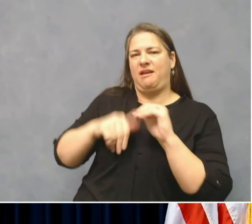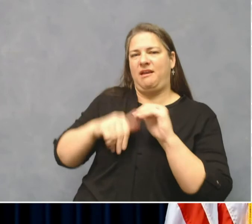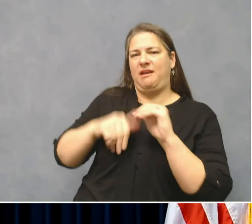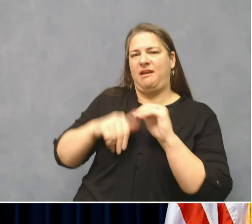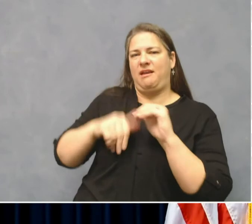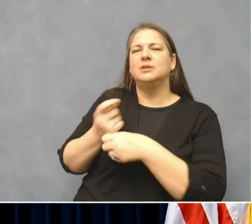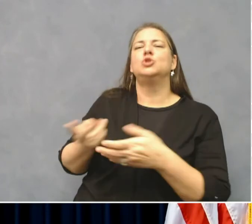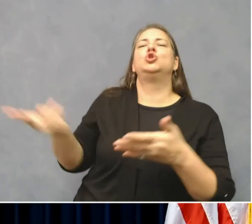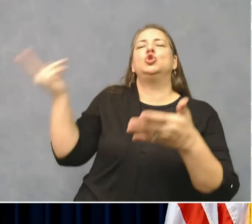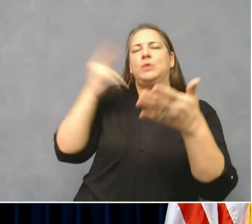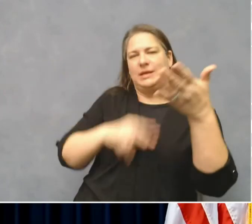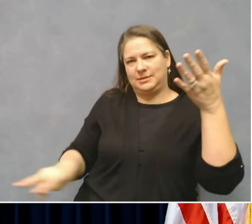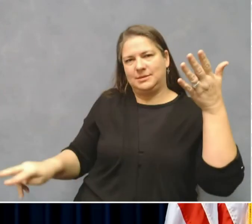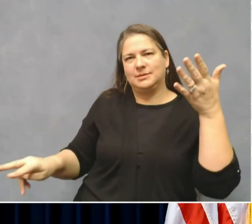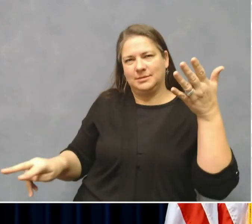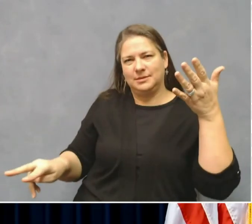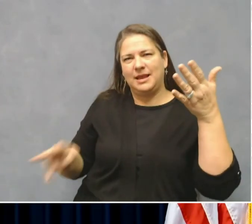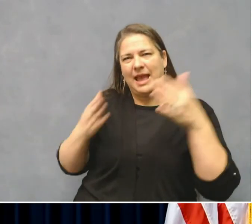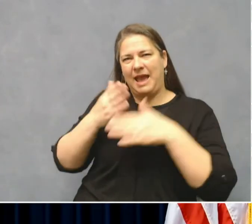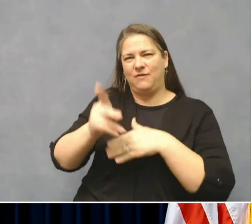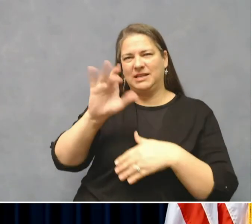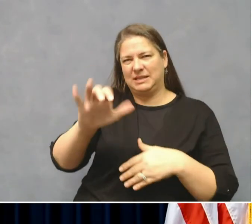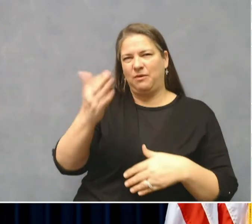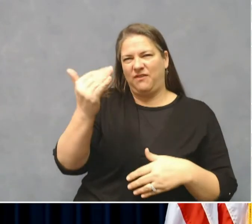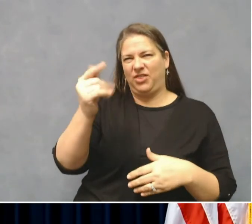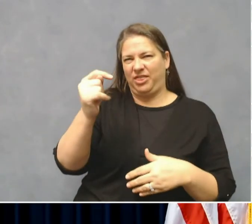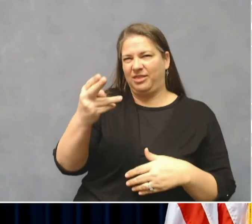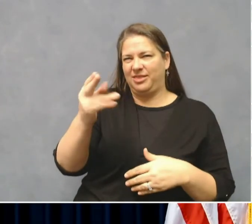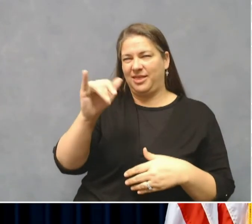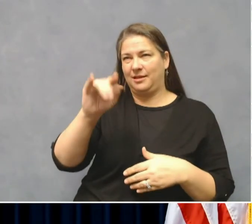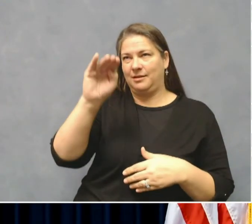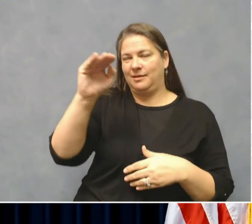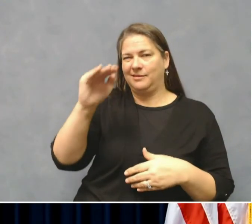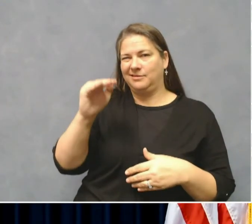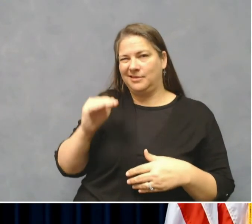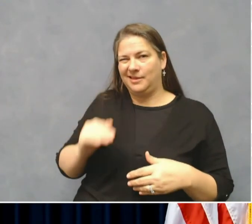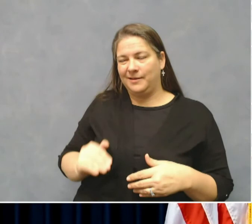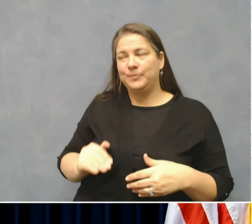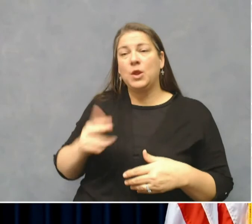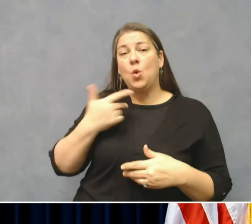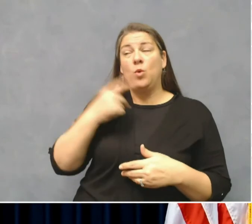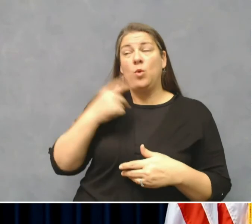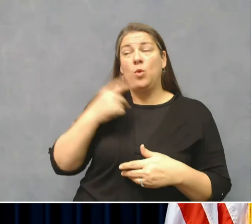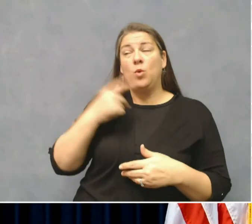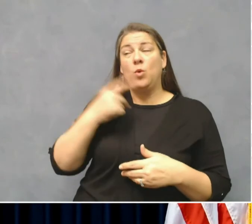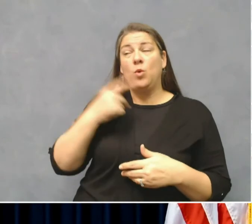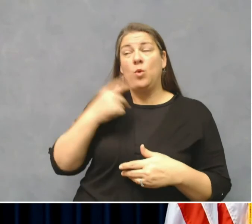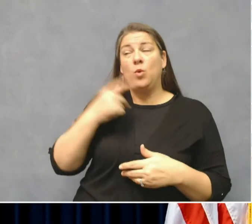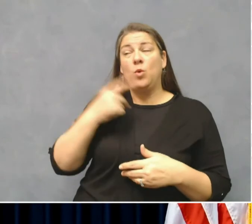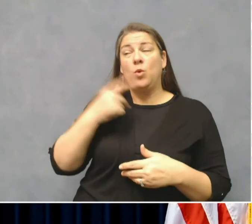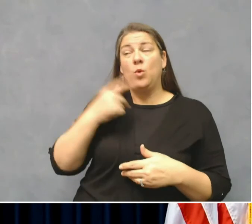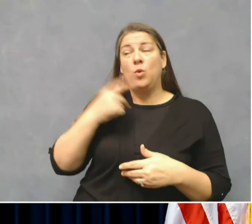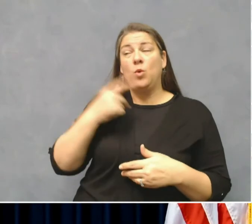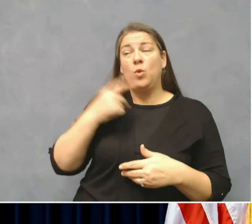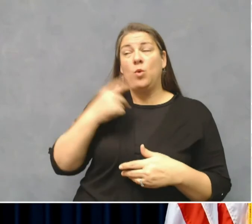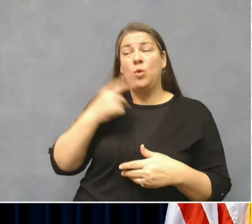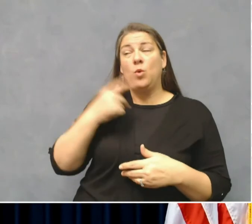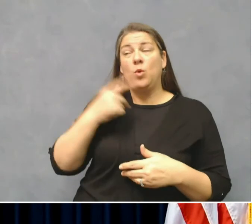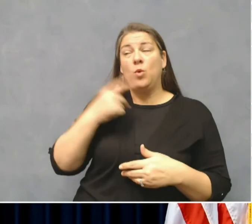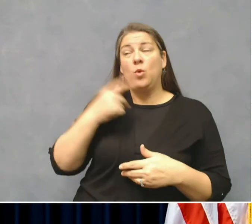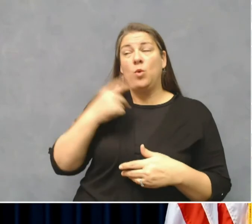later. Potential numbers, but no direct allocation that we hope can come